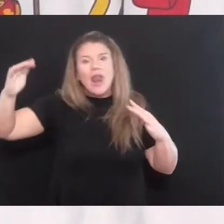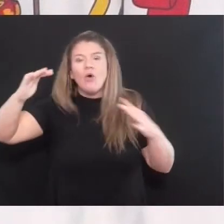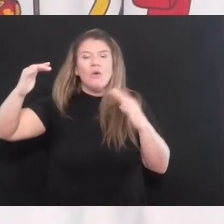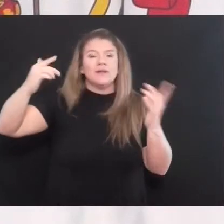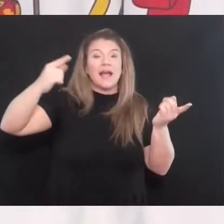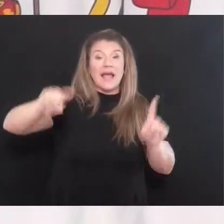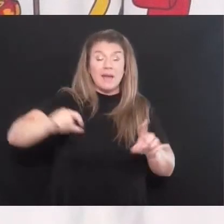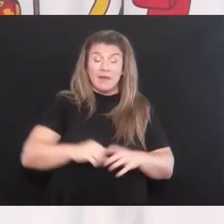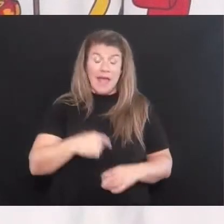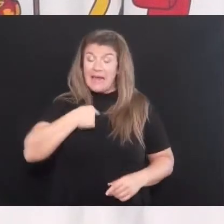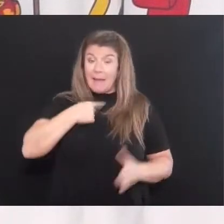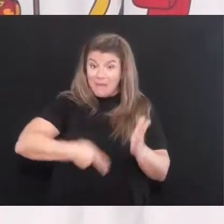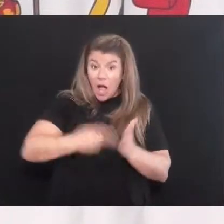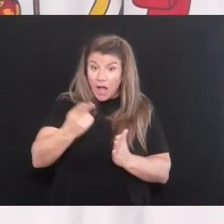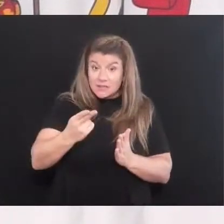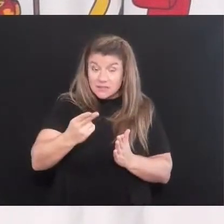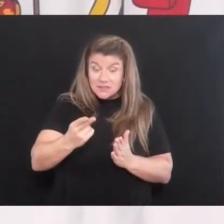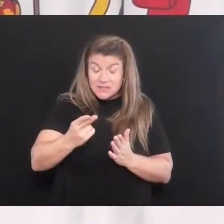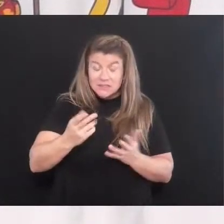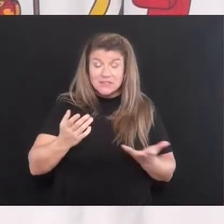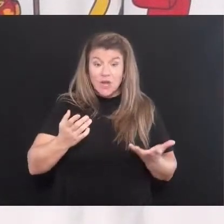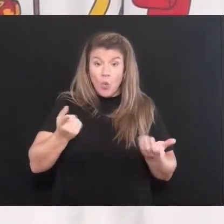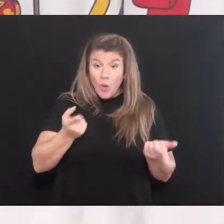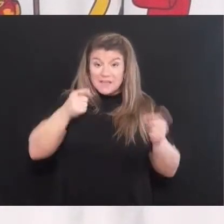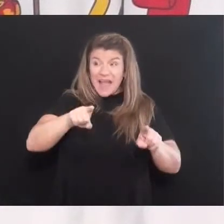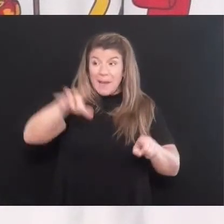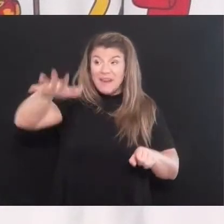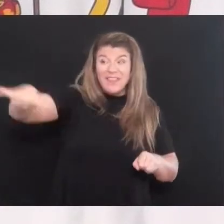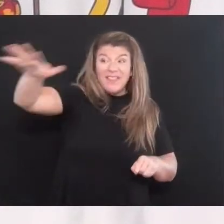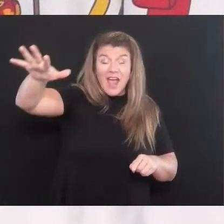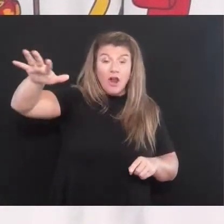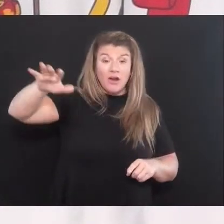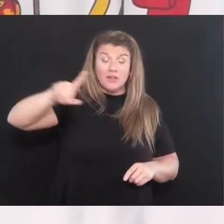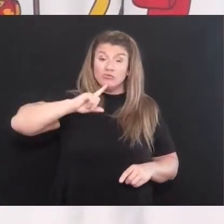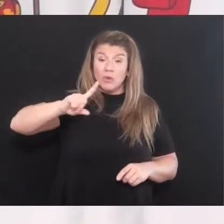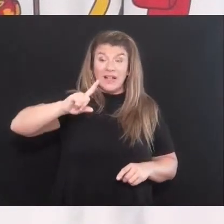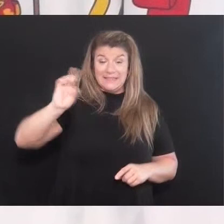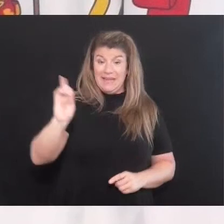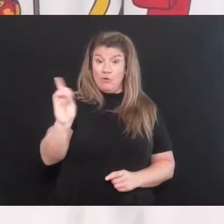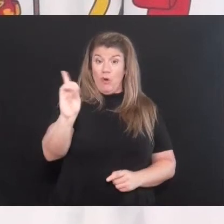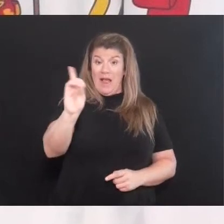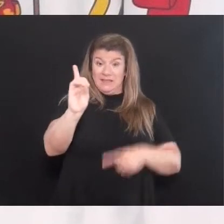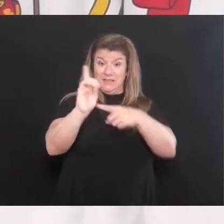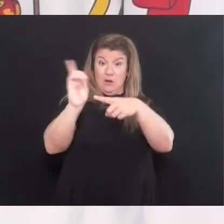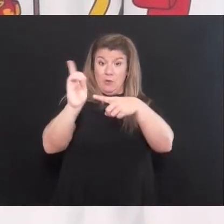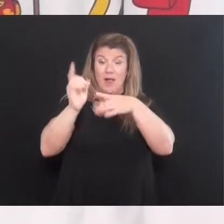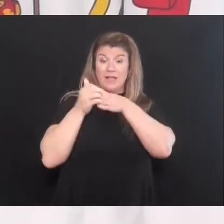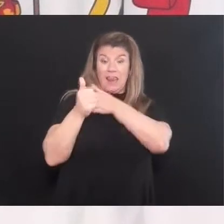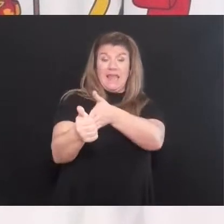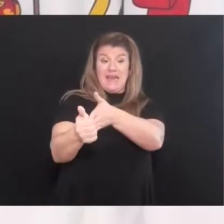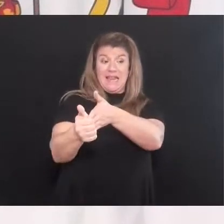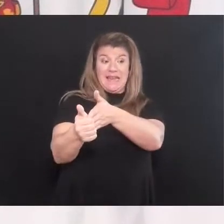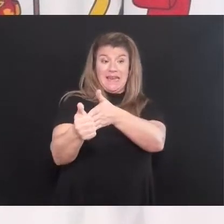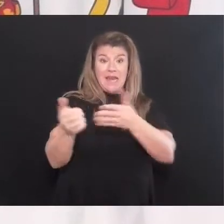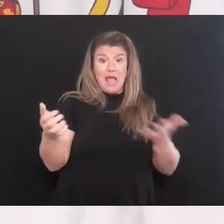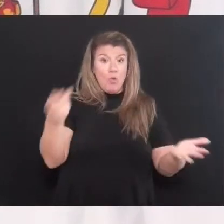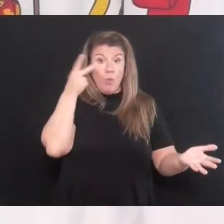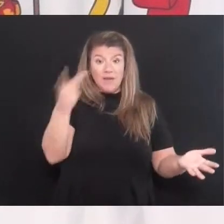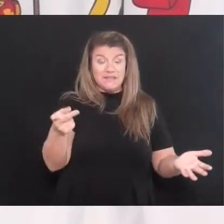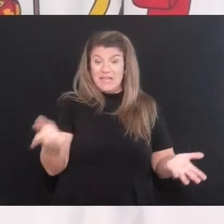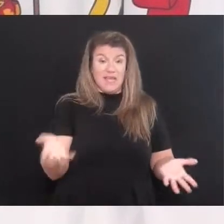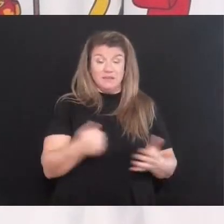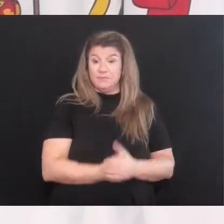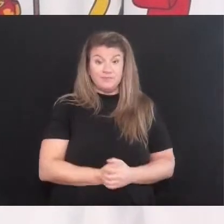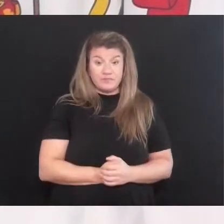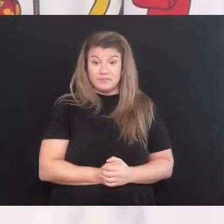and I am only being honest. The craziness is being led by the Democrats in so many ways. We see it.